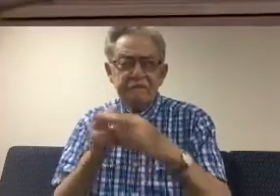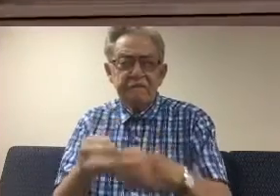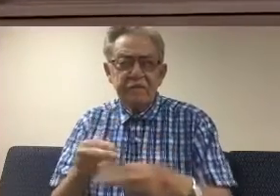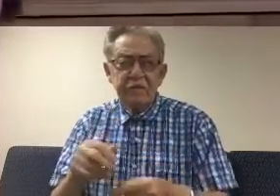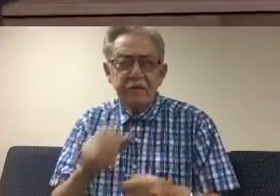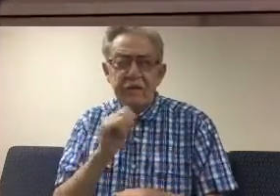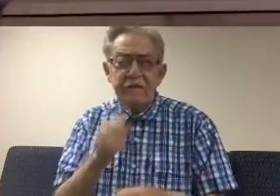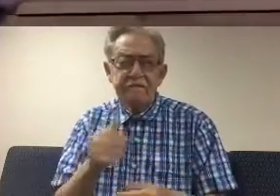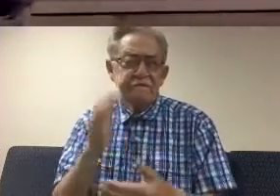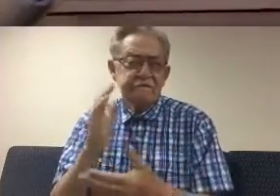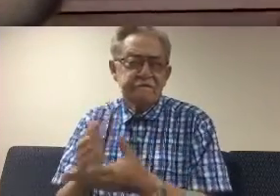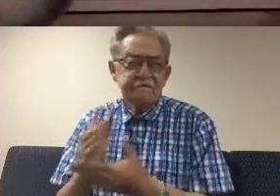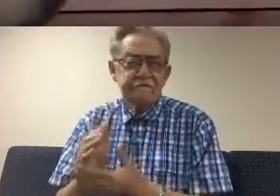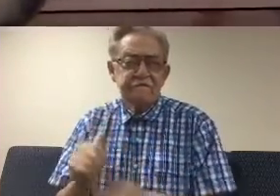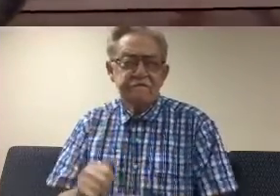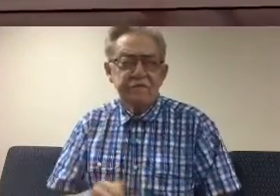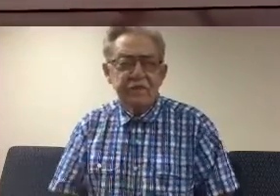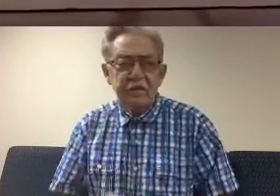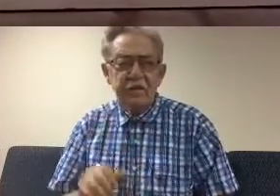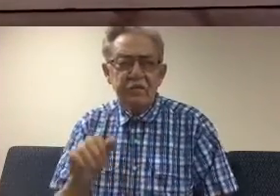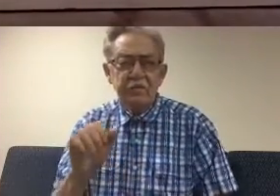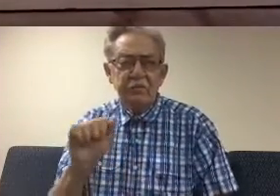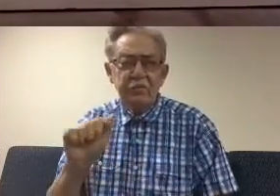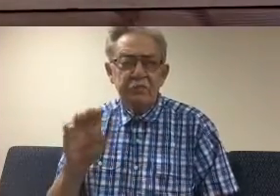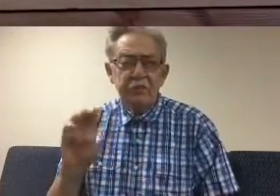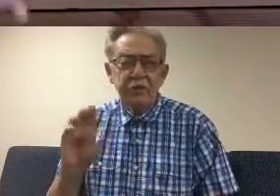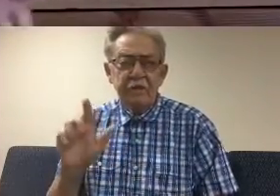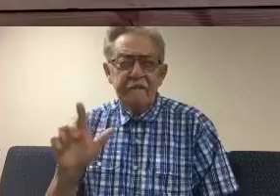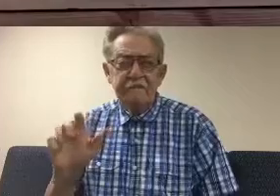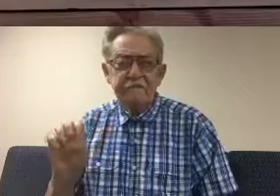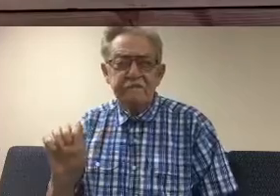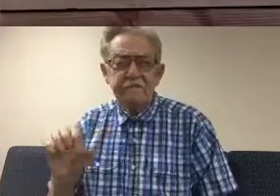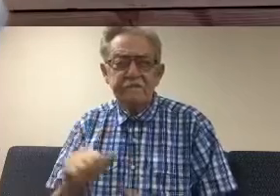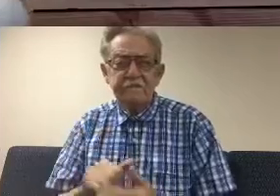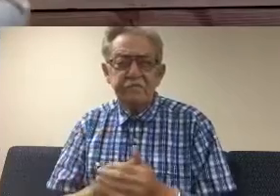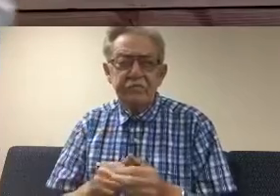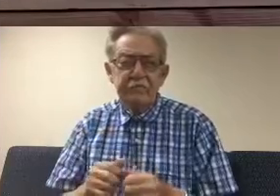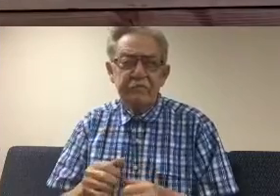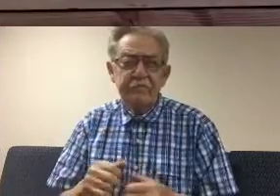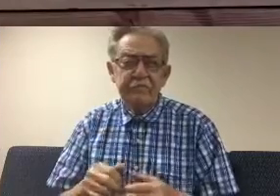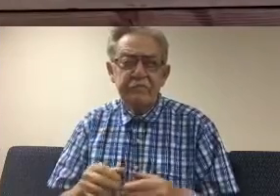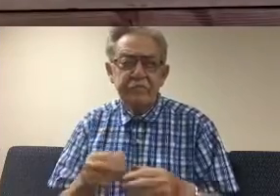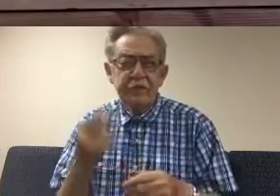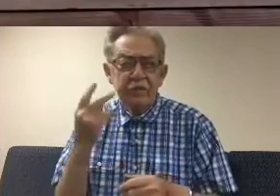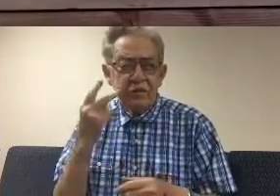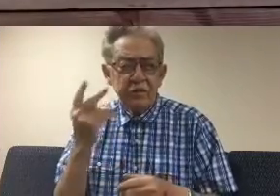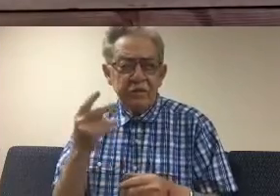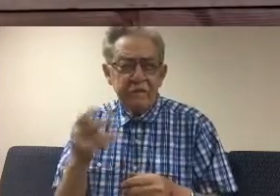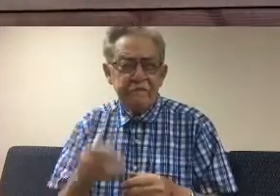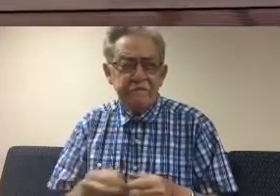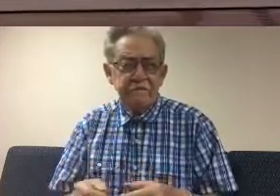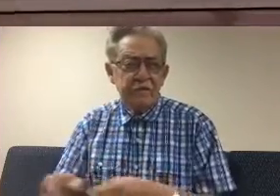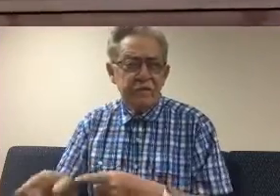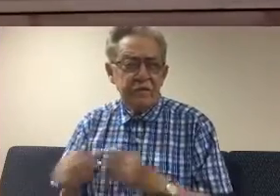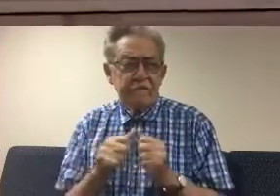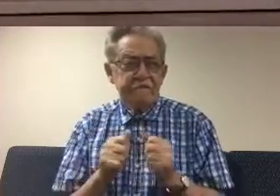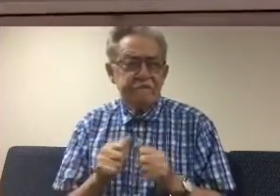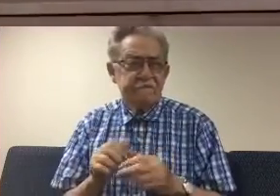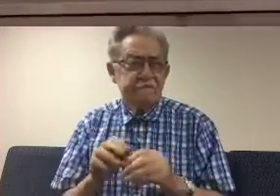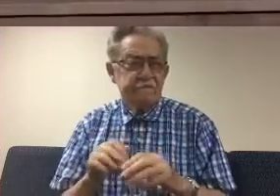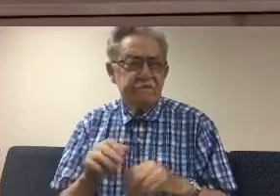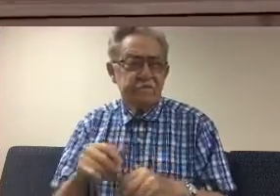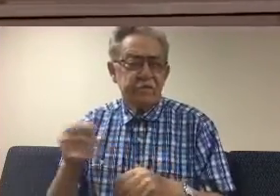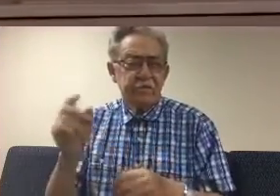looking at the early church in Acts, and we're seeing that the massive and rapid growth, the spread of